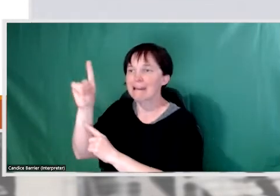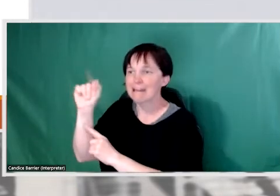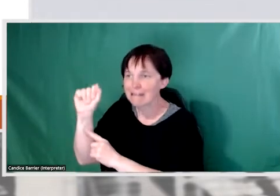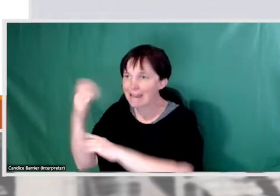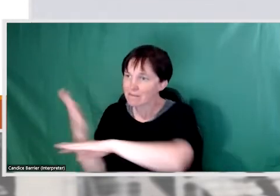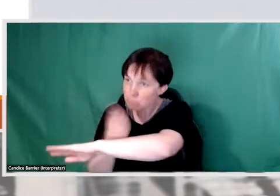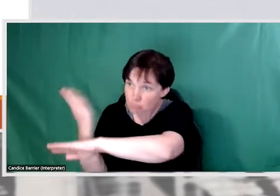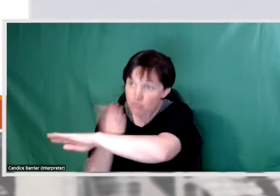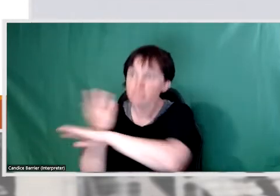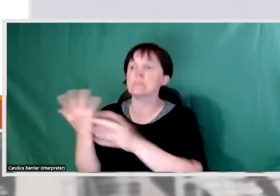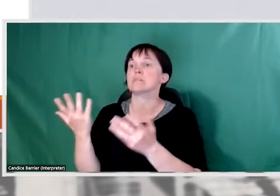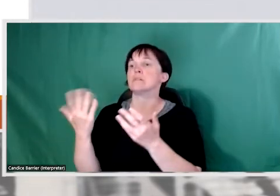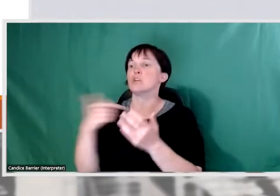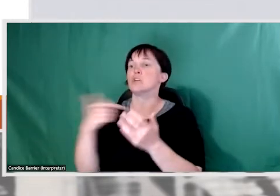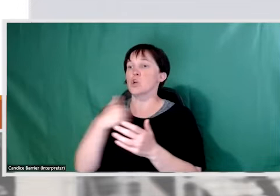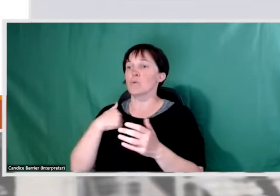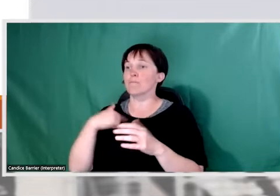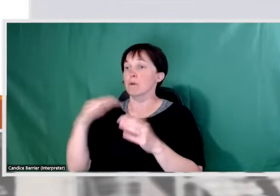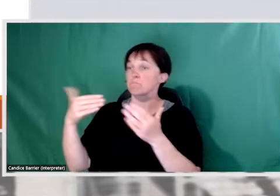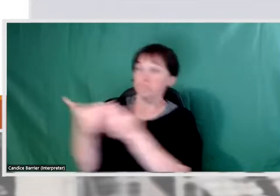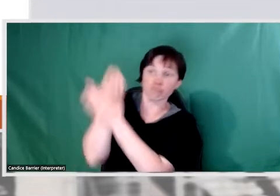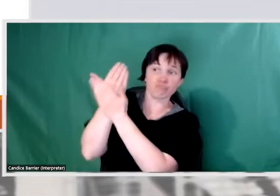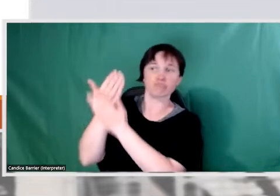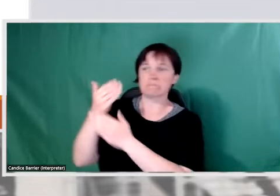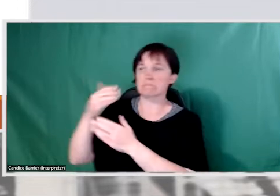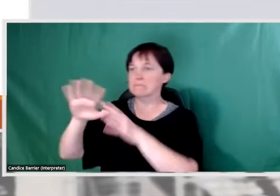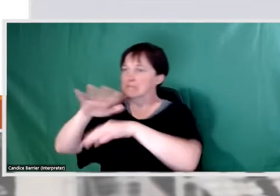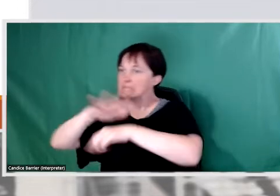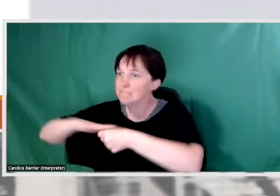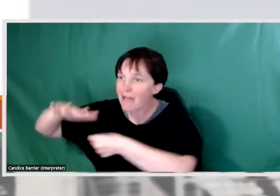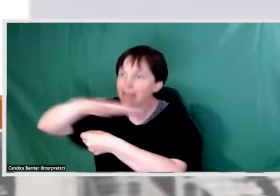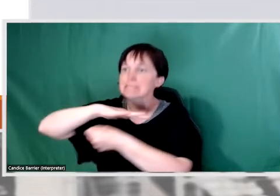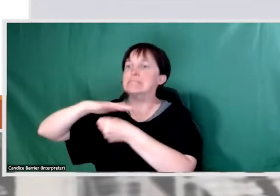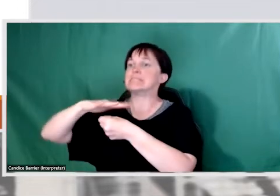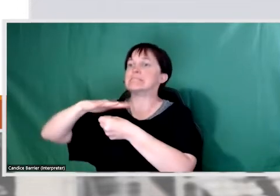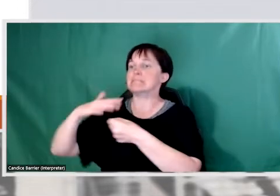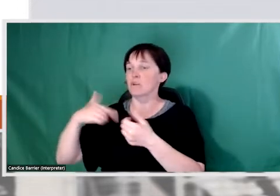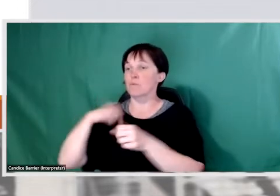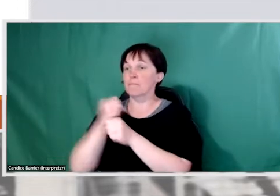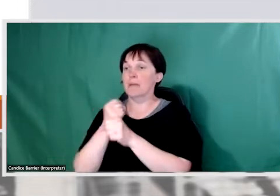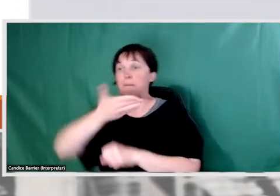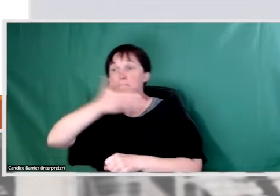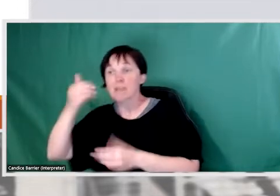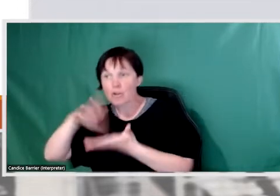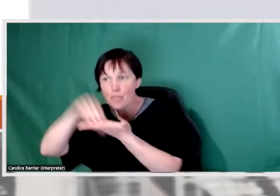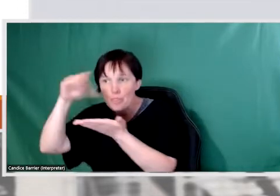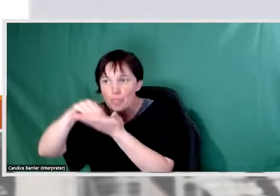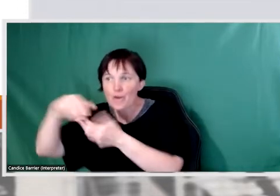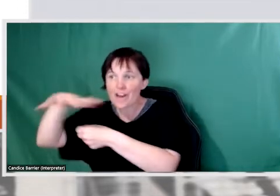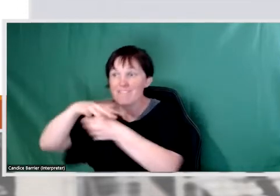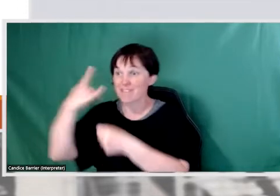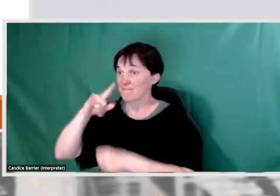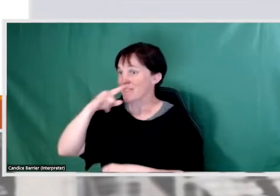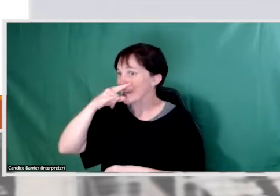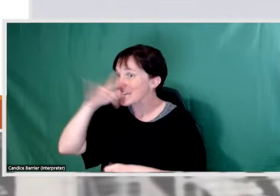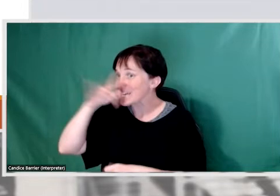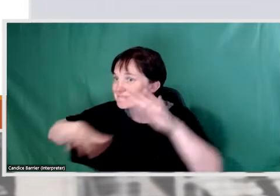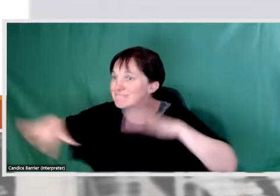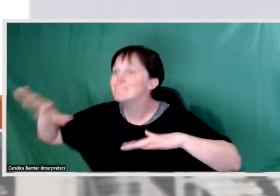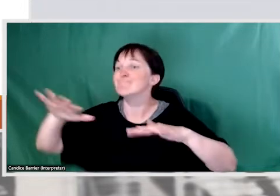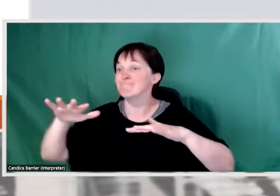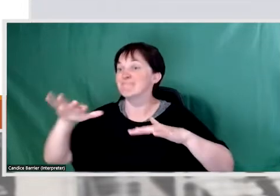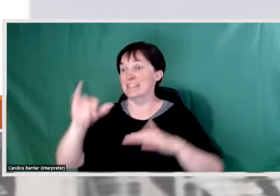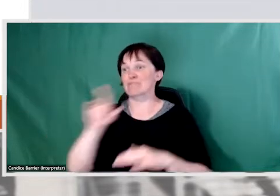brought fresh space, new space, created a better learning environment for the kids there. So those are really